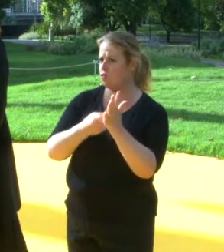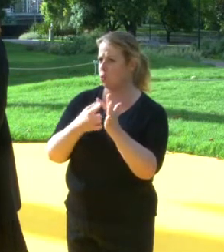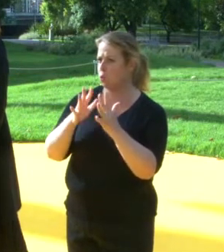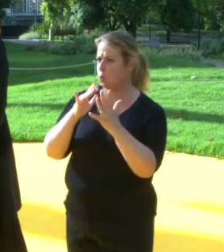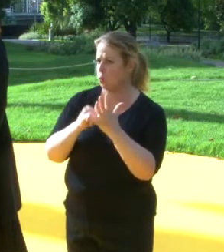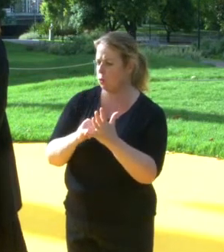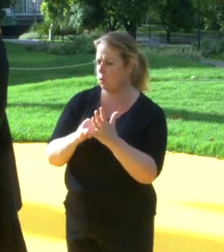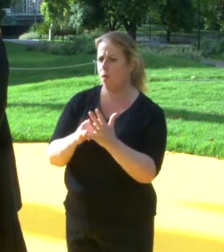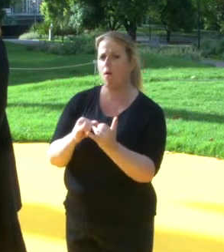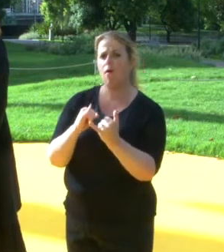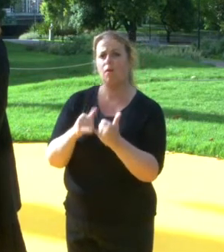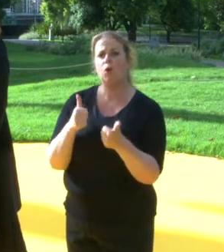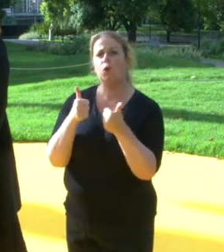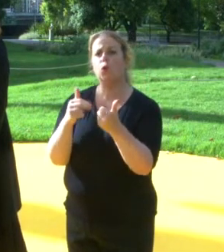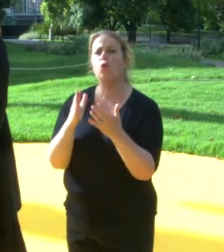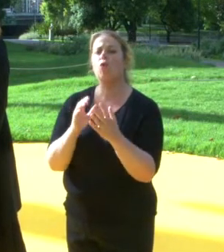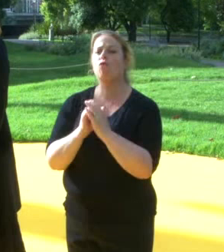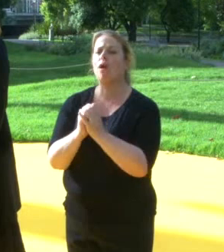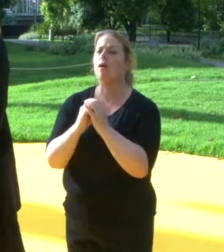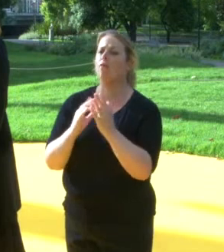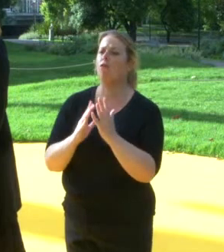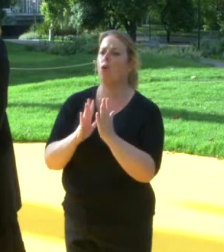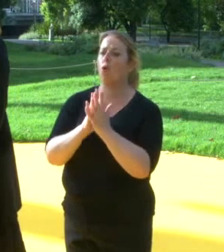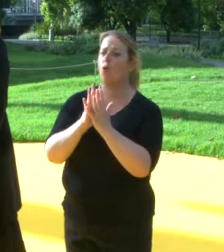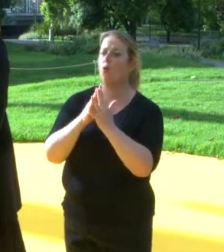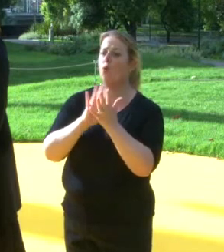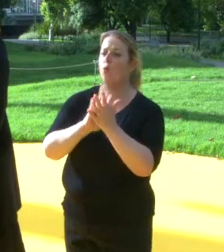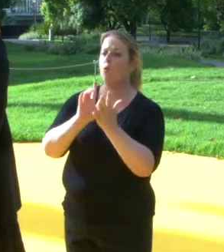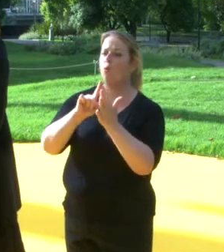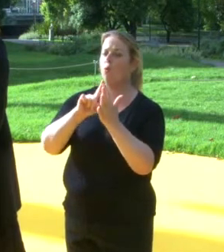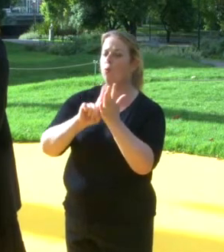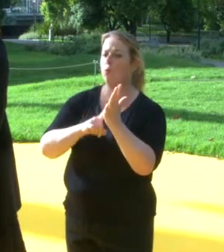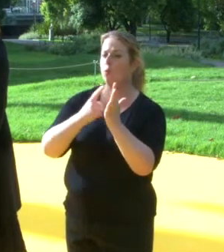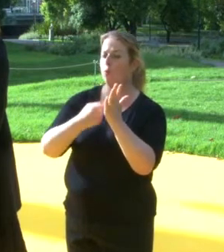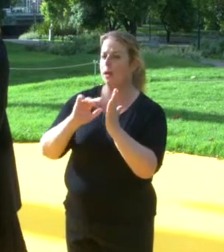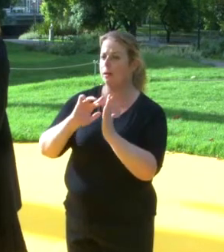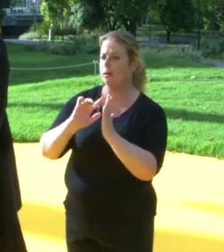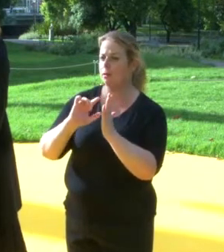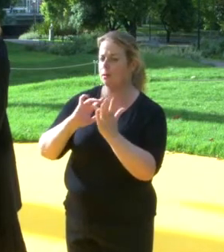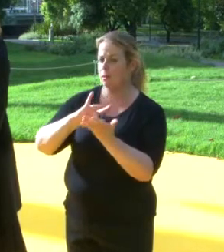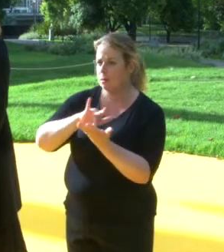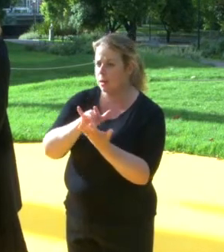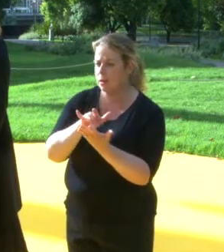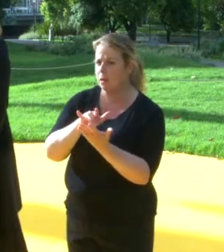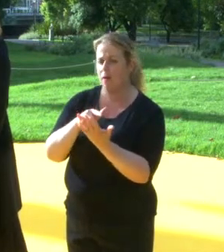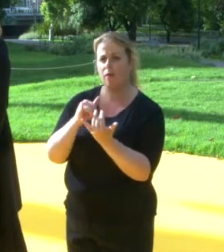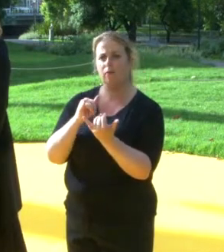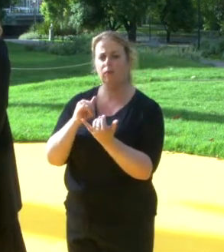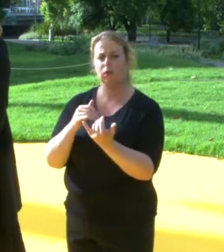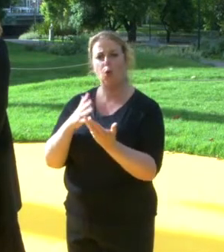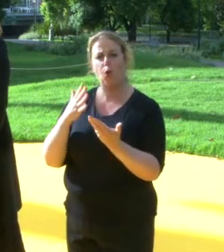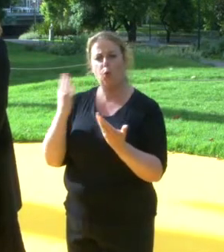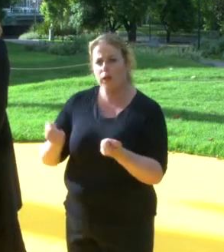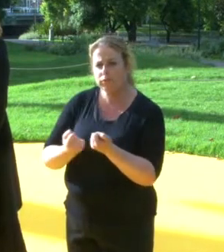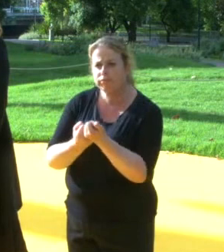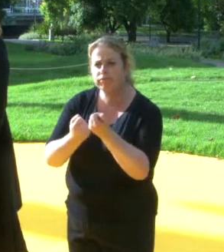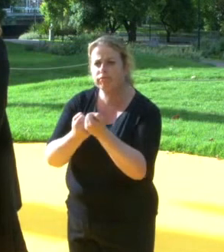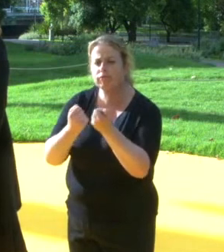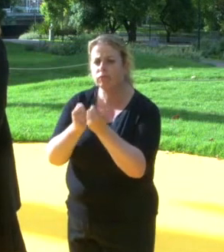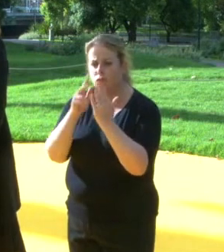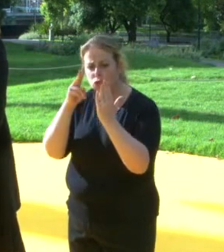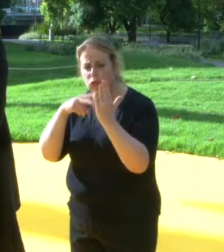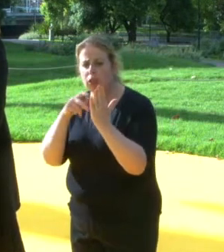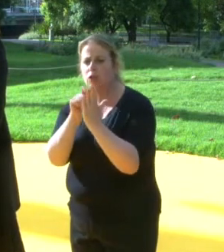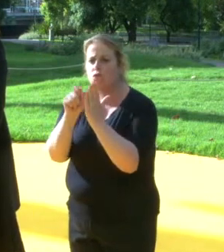friend of the Wheeler Centre and these awards, and she's a passionate champion of the importance of reading, writing, and the creative industries more